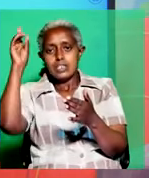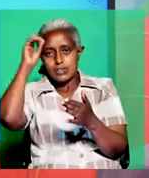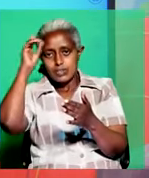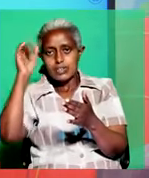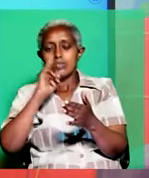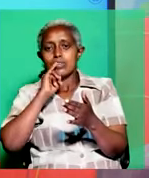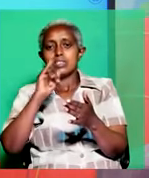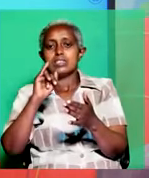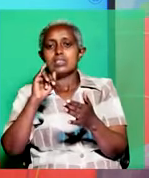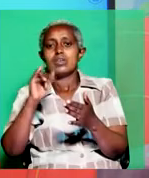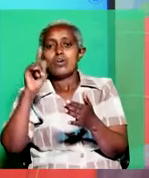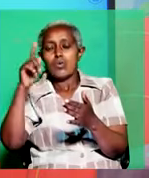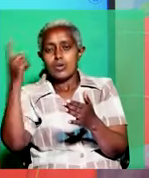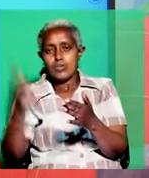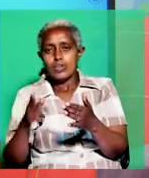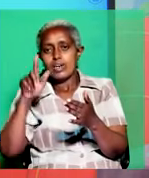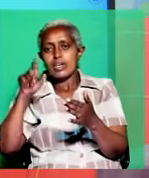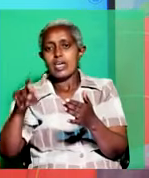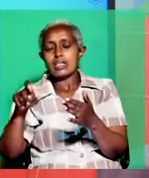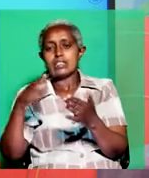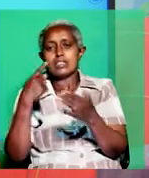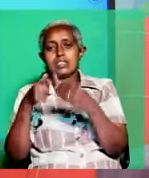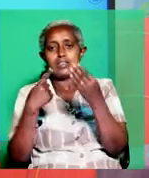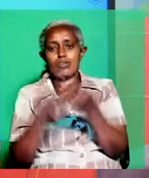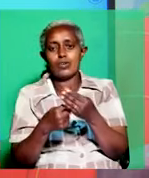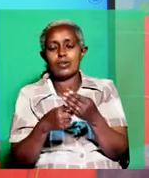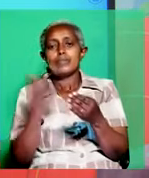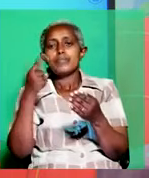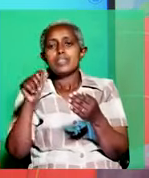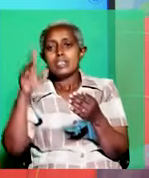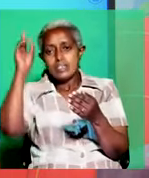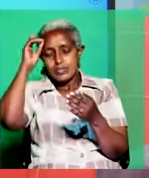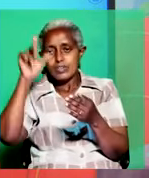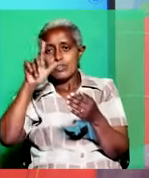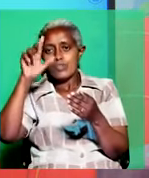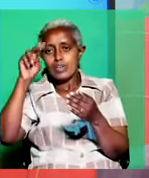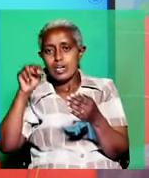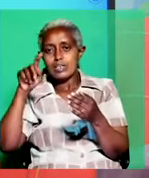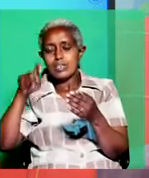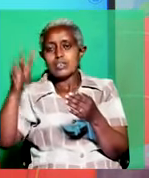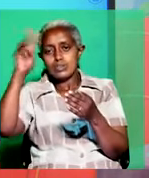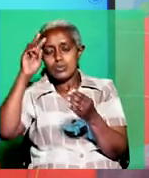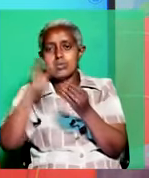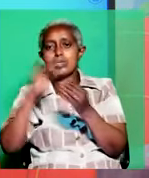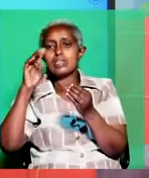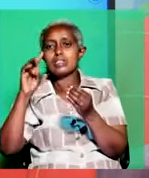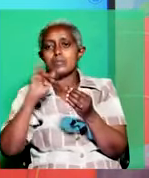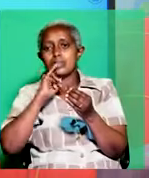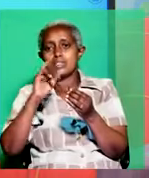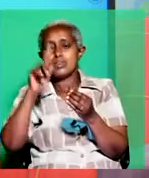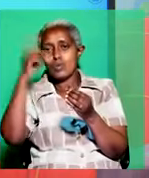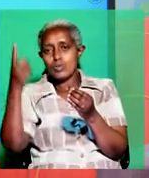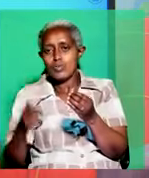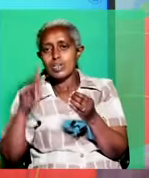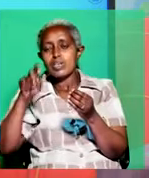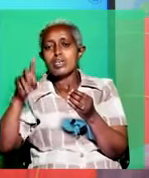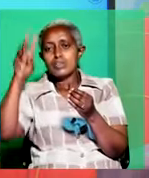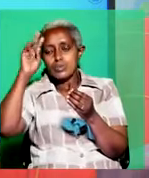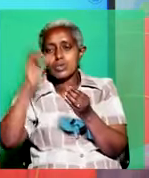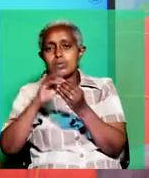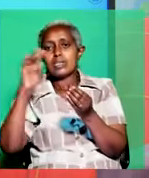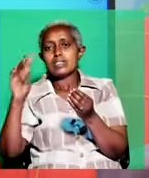is 1 over x. Therefore, the derivative of ln of x squared plus 7 is this 1 over x squared